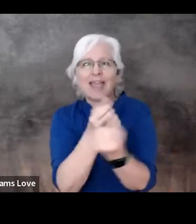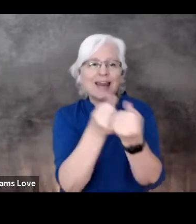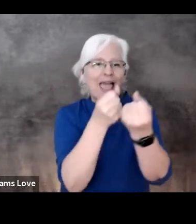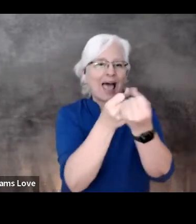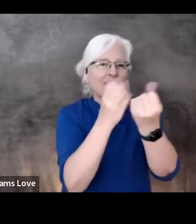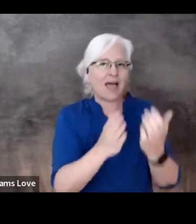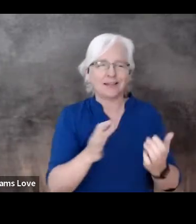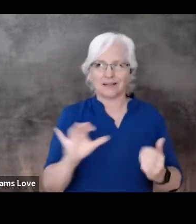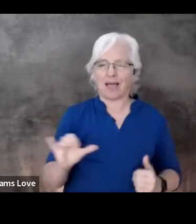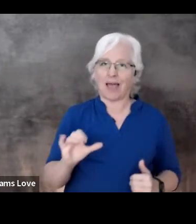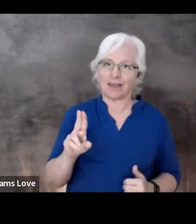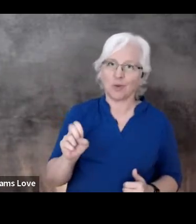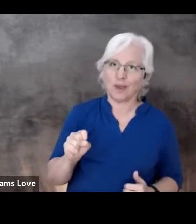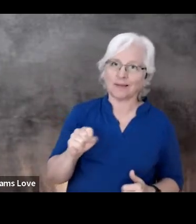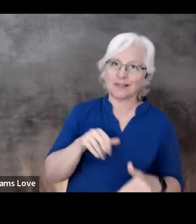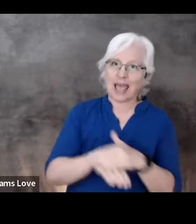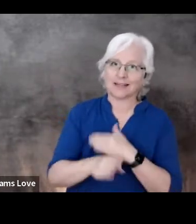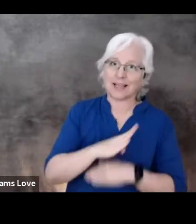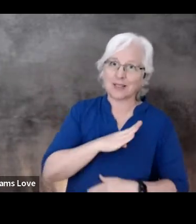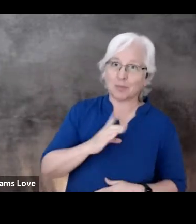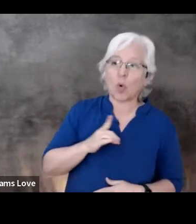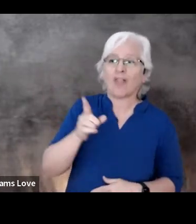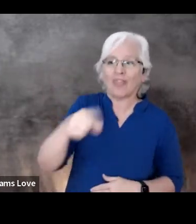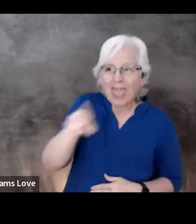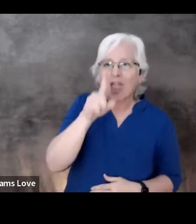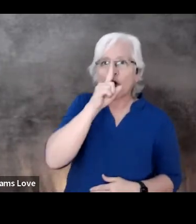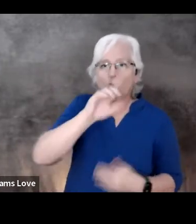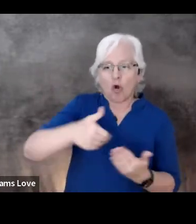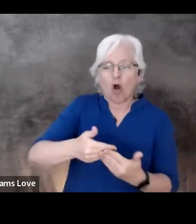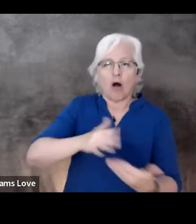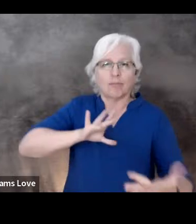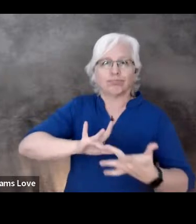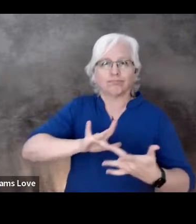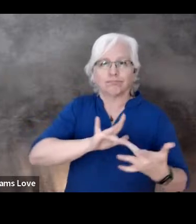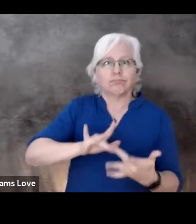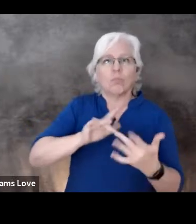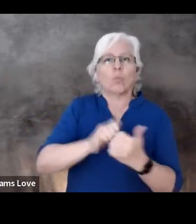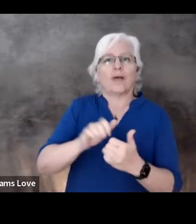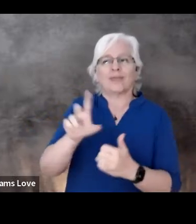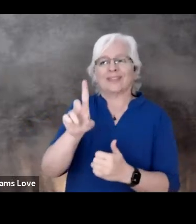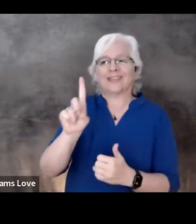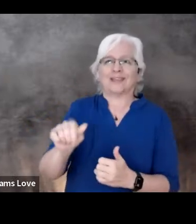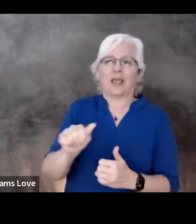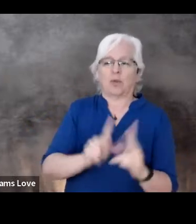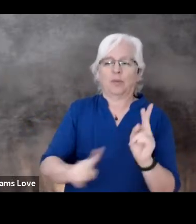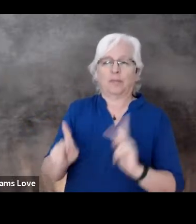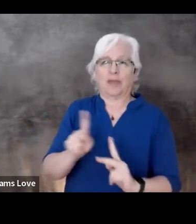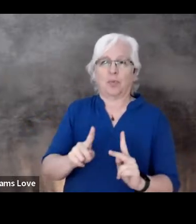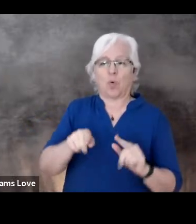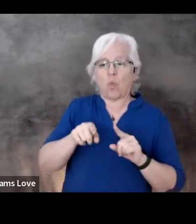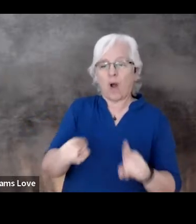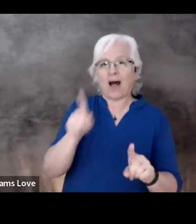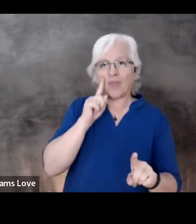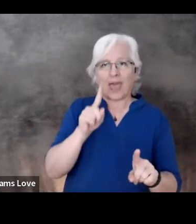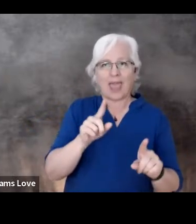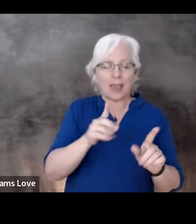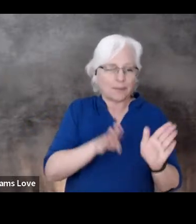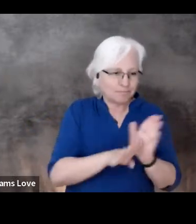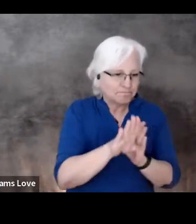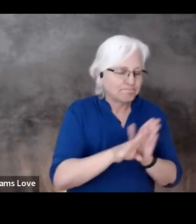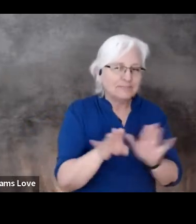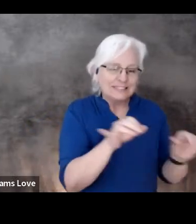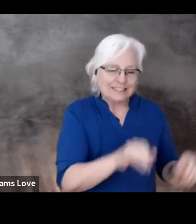Board are connecting with disabled people as they engage in a standards-making process for the use of